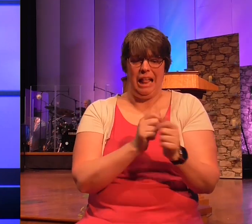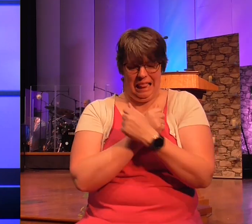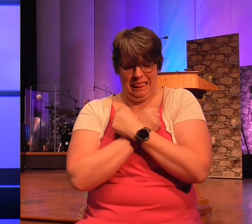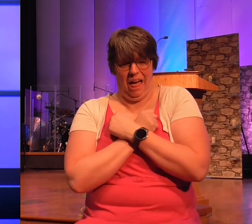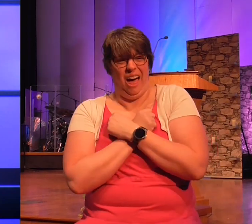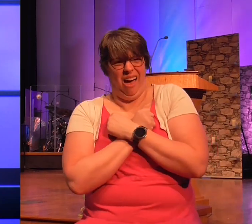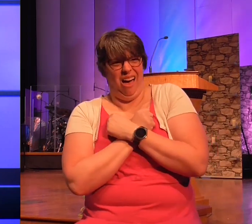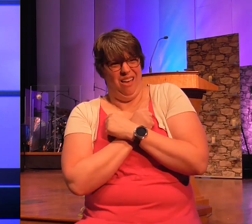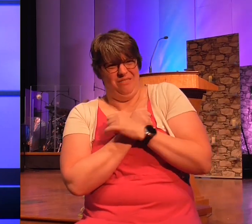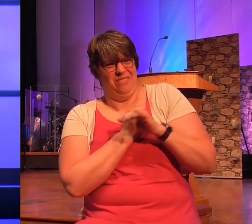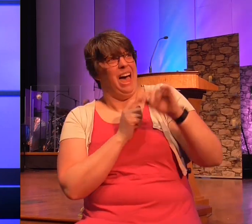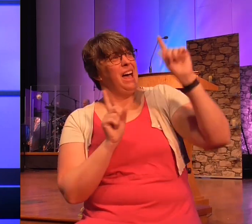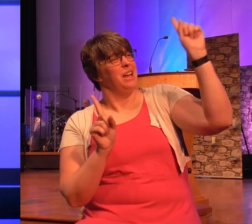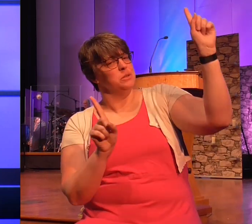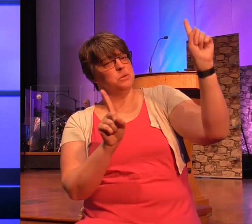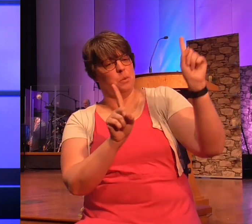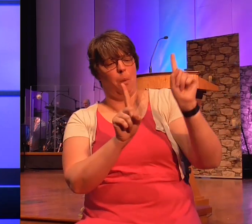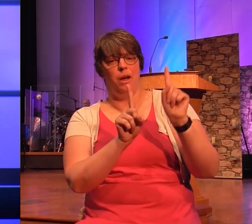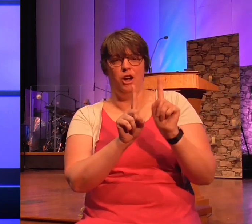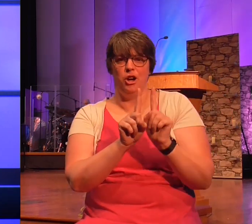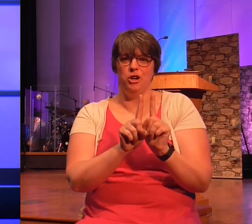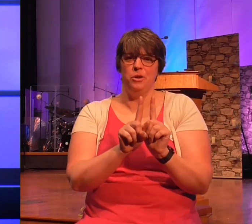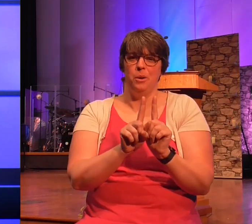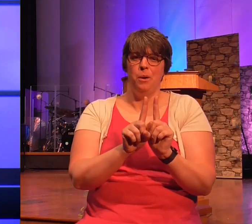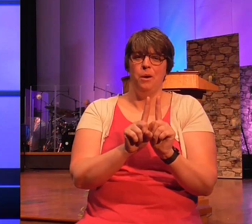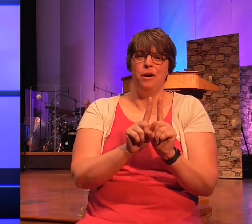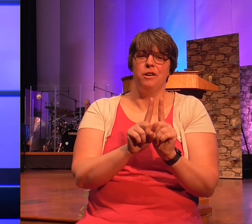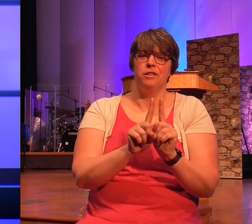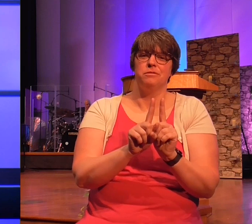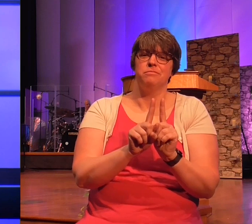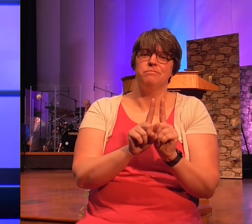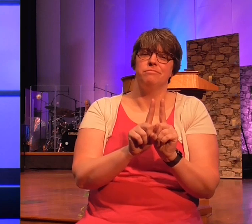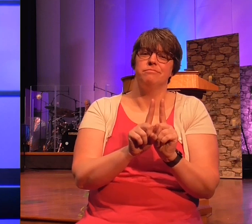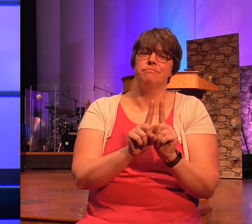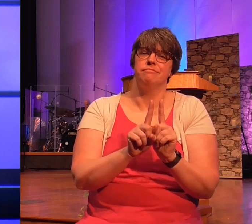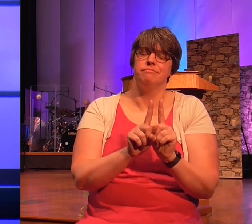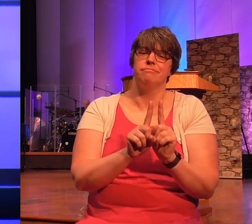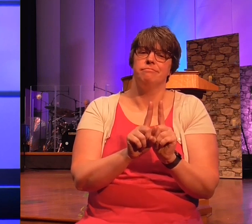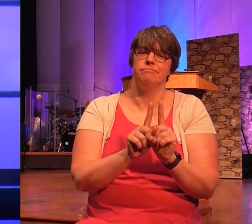Love is where you are.